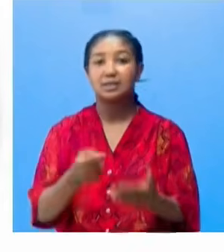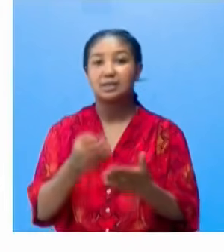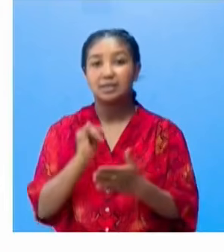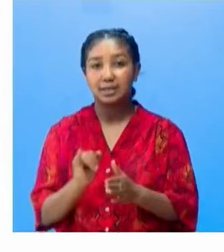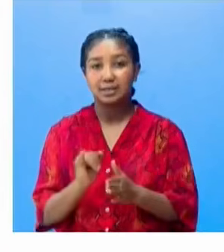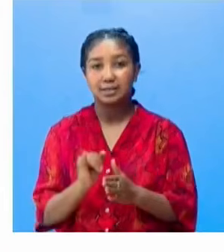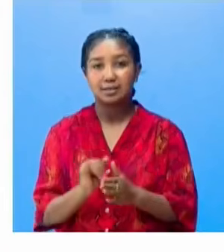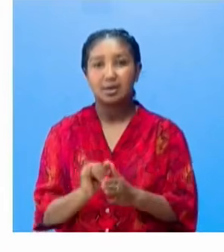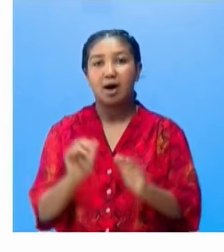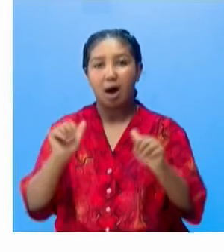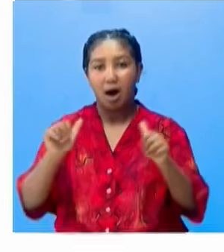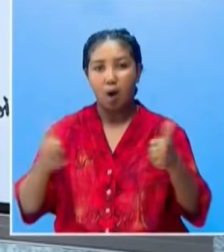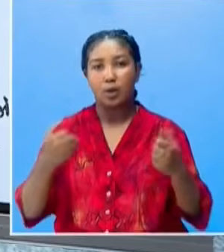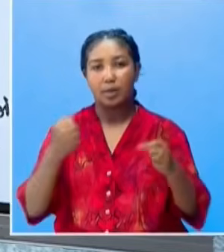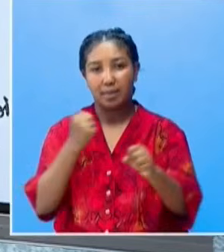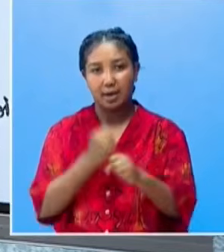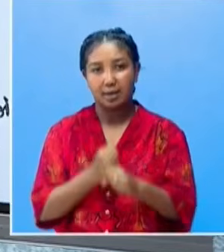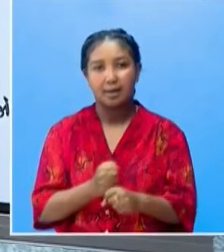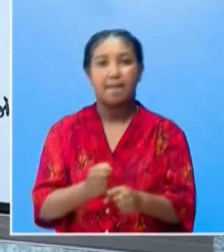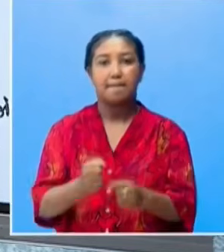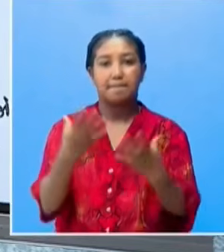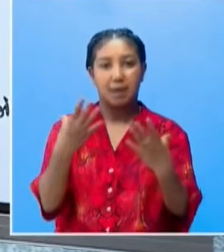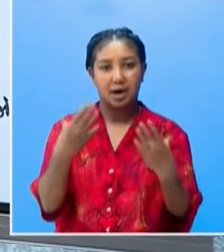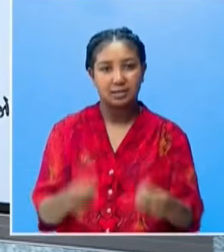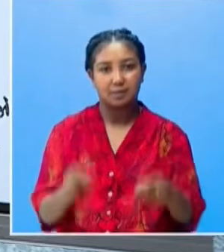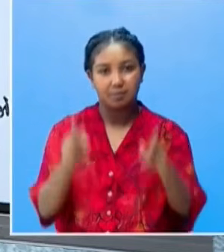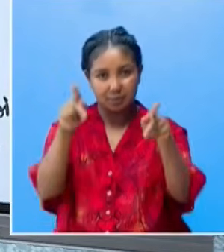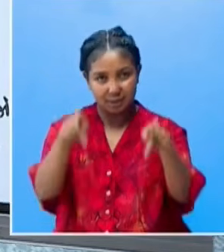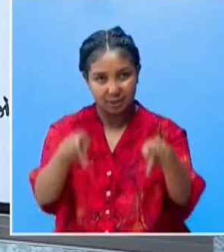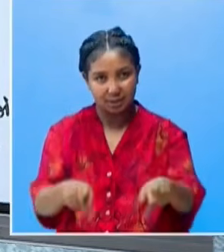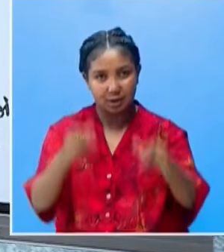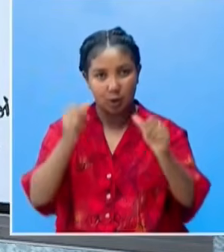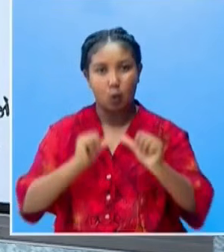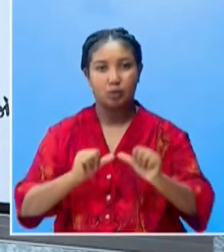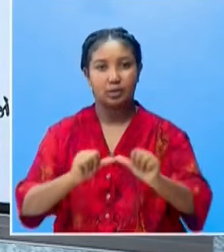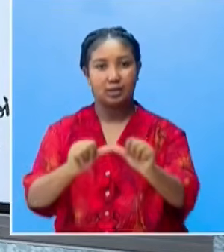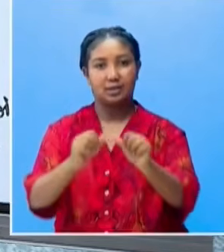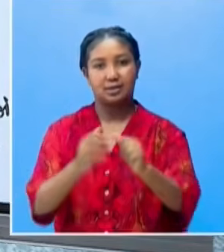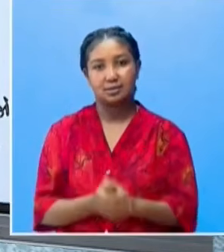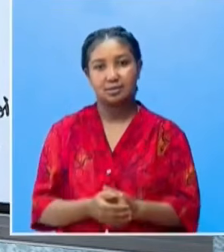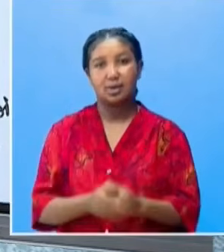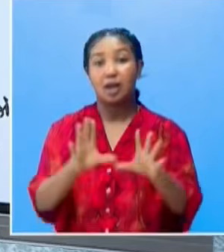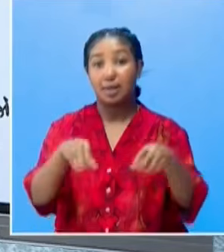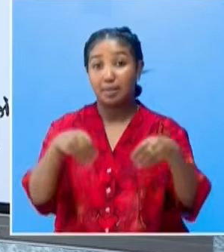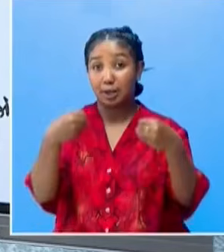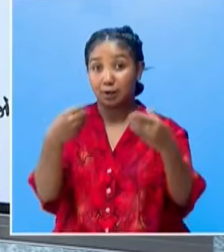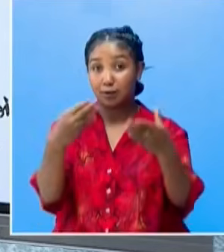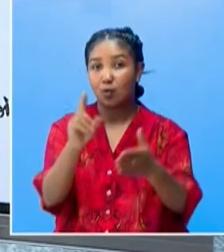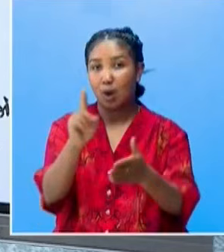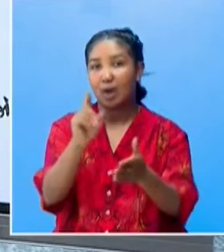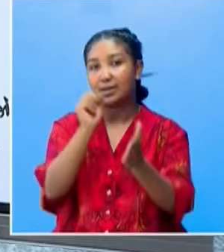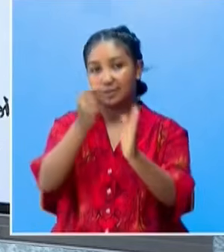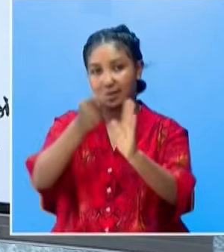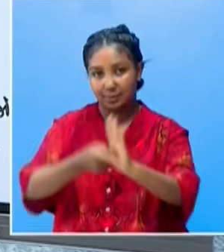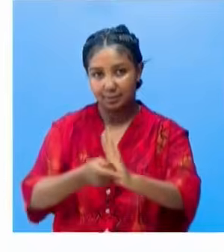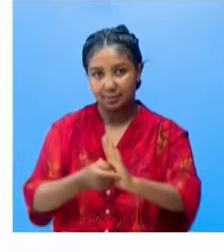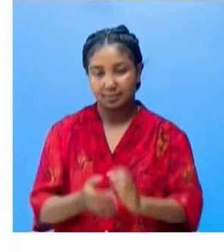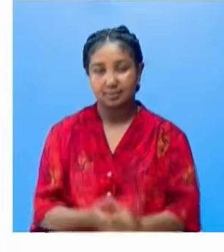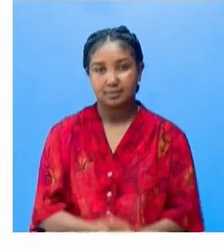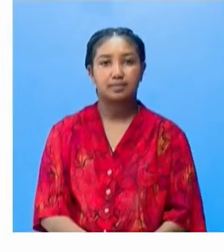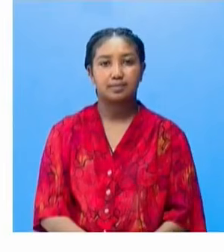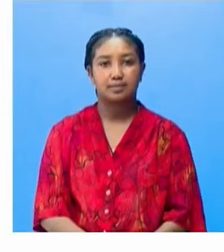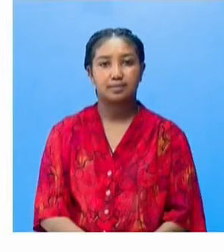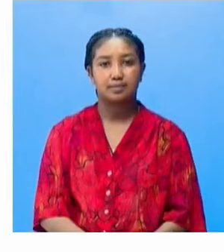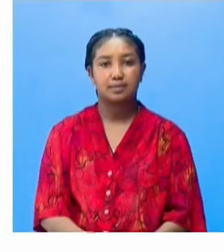is how we make passive present continuous. Let me give you just one example,